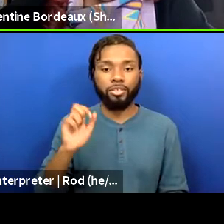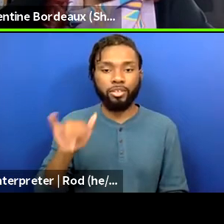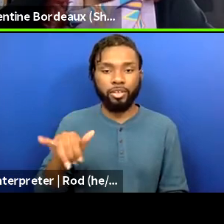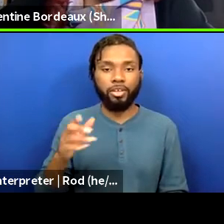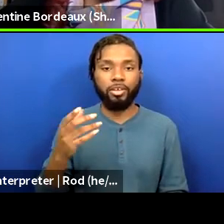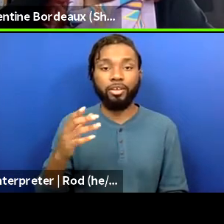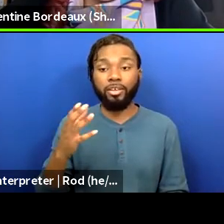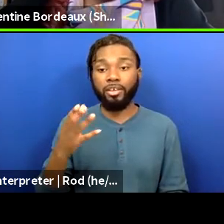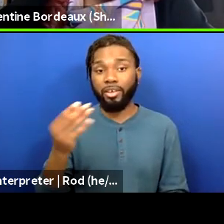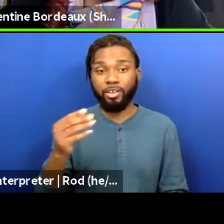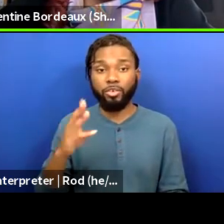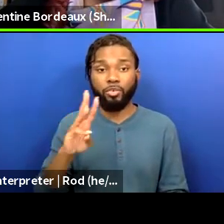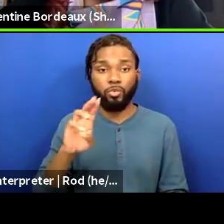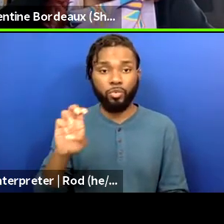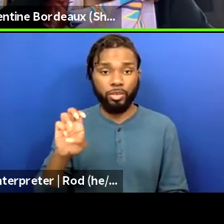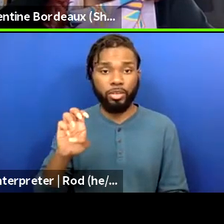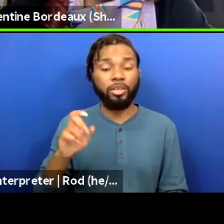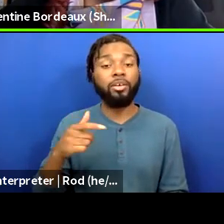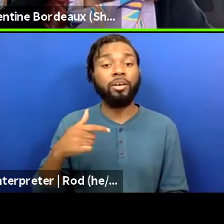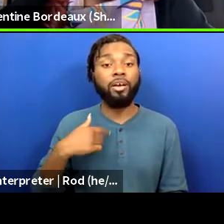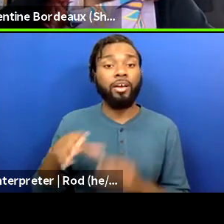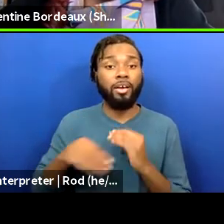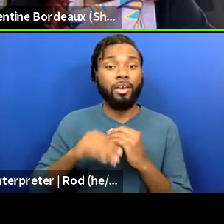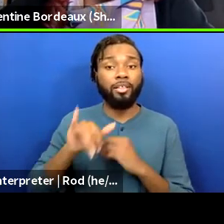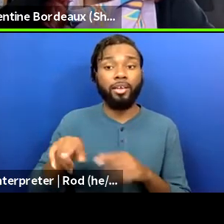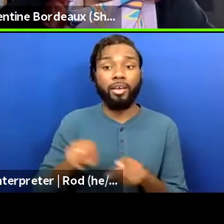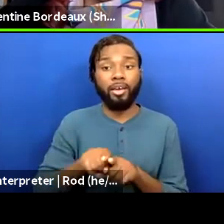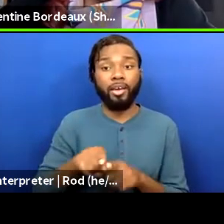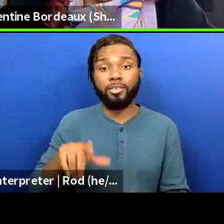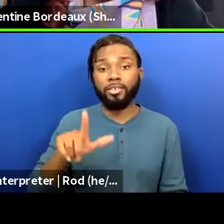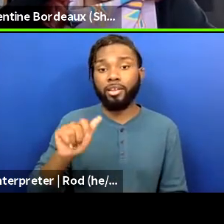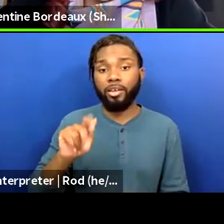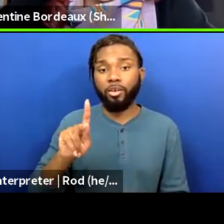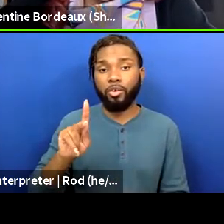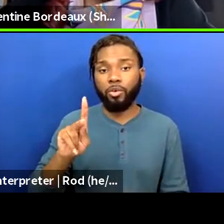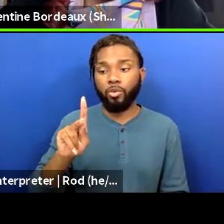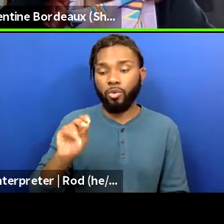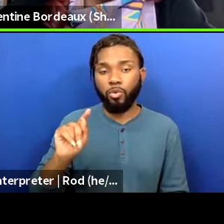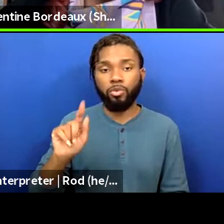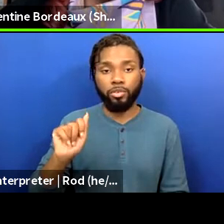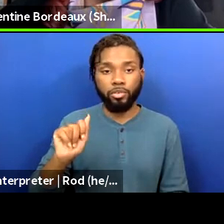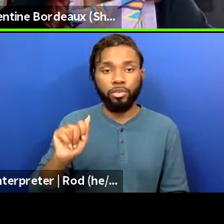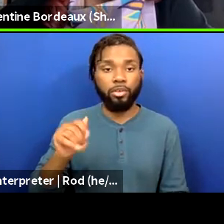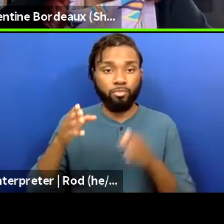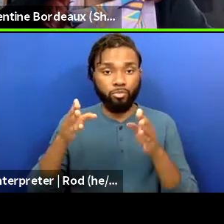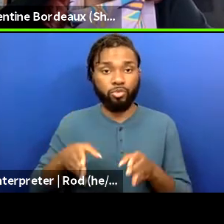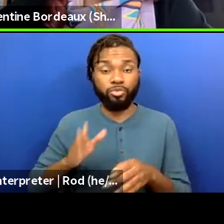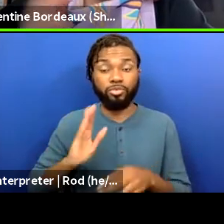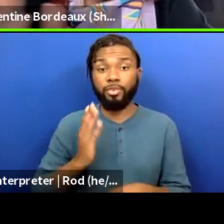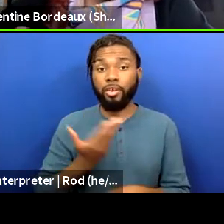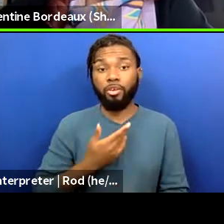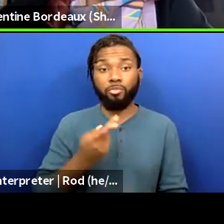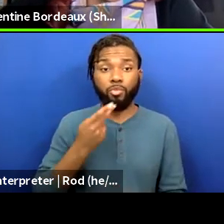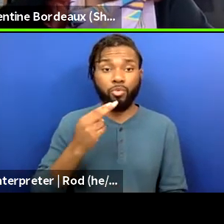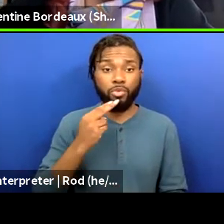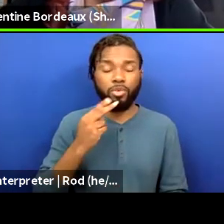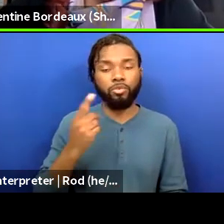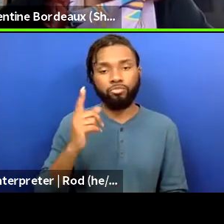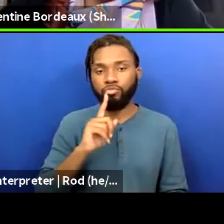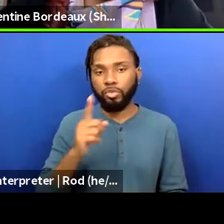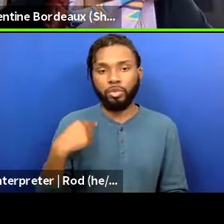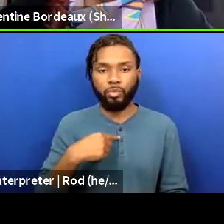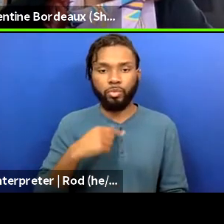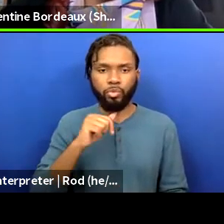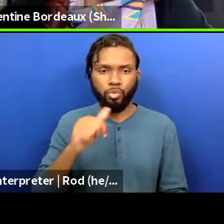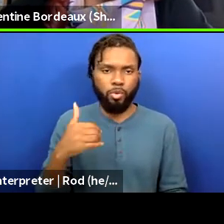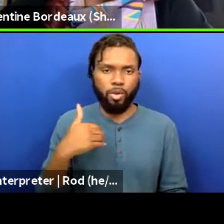include we because as a Lakota person, our pronouns aren't, we don't have pronouns in